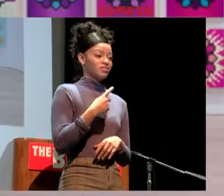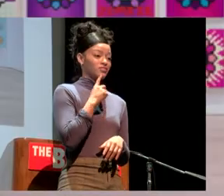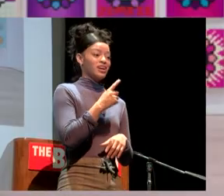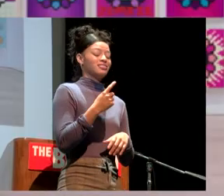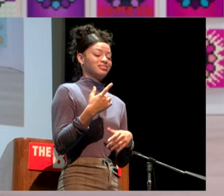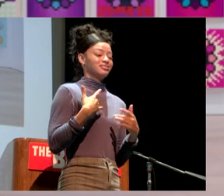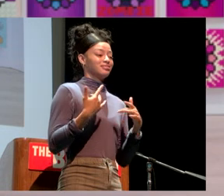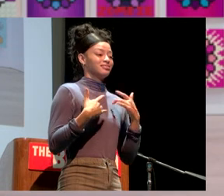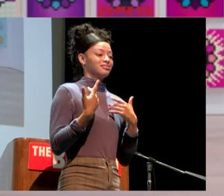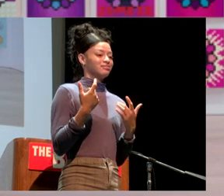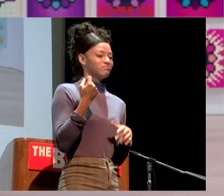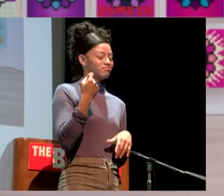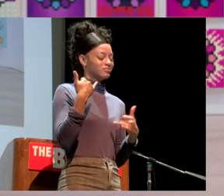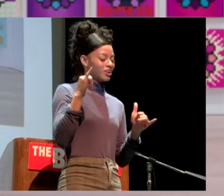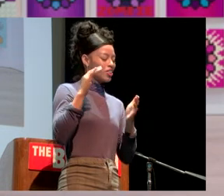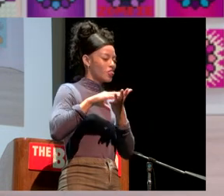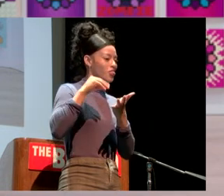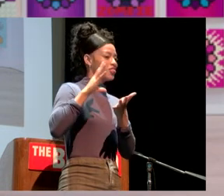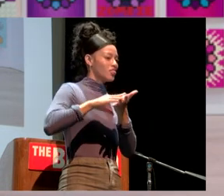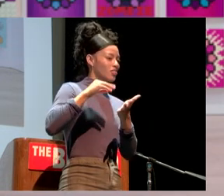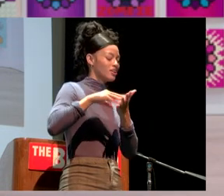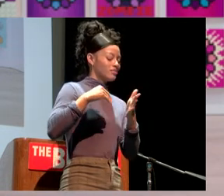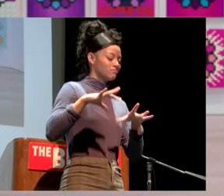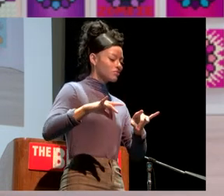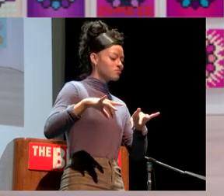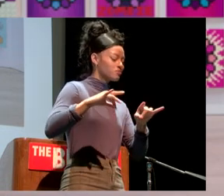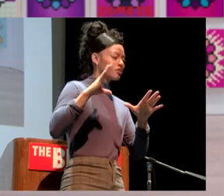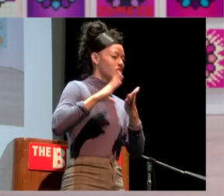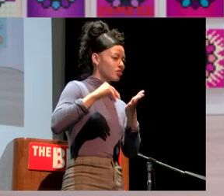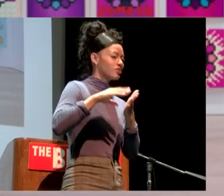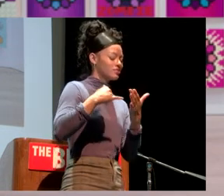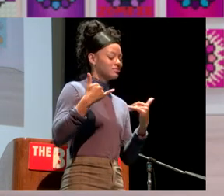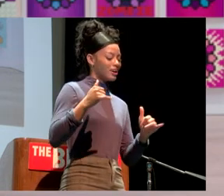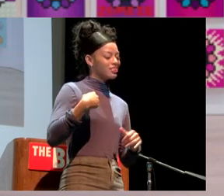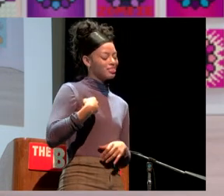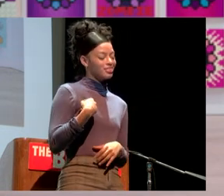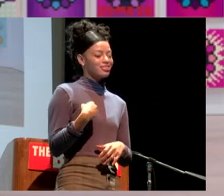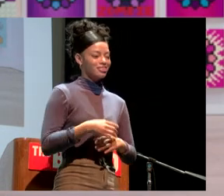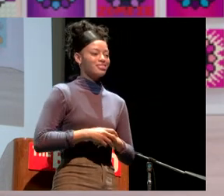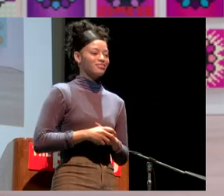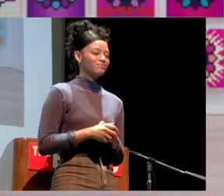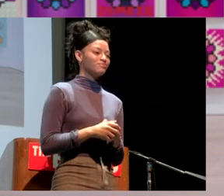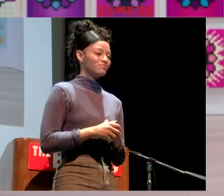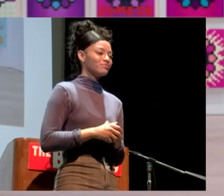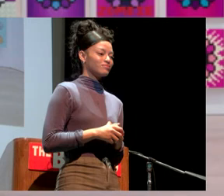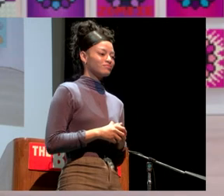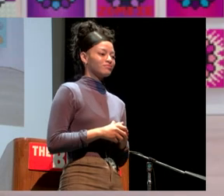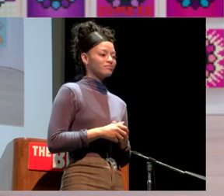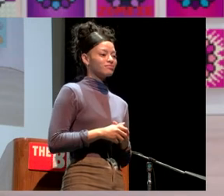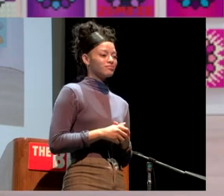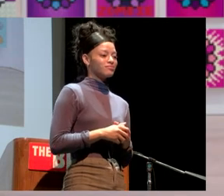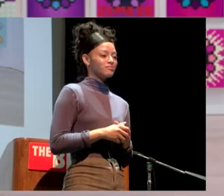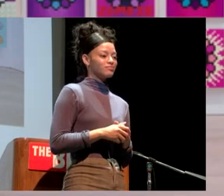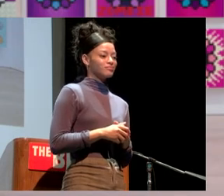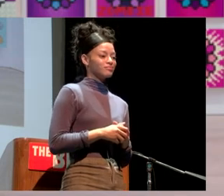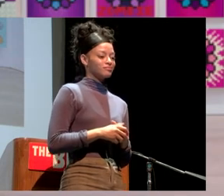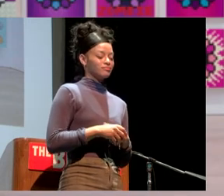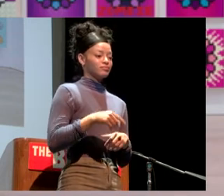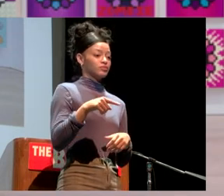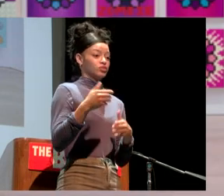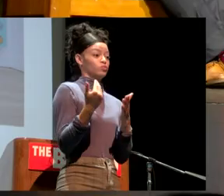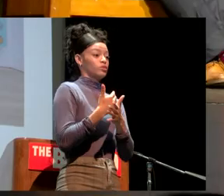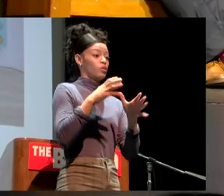But so really to input this type of and understand this new world has been a big challenge.